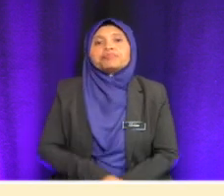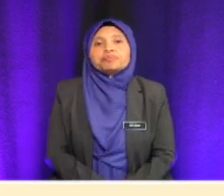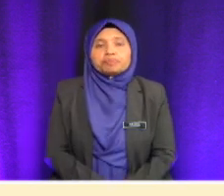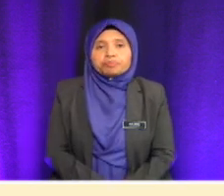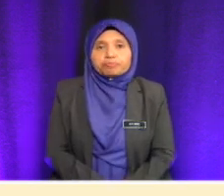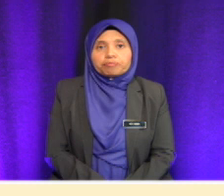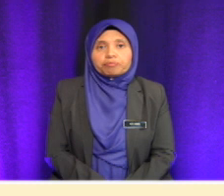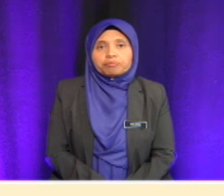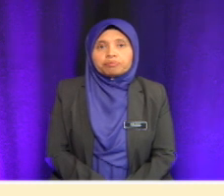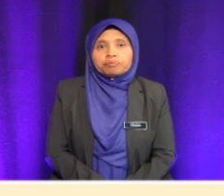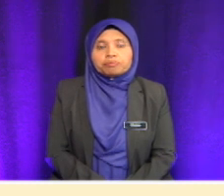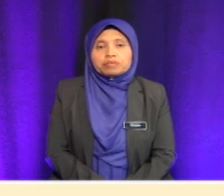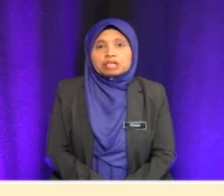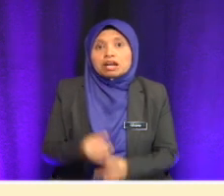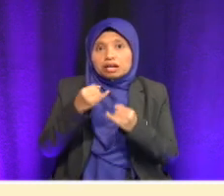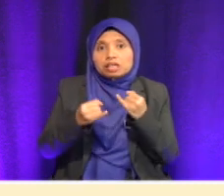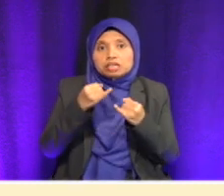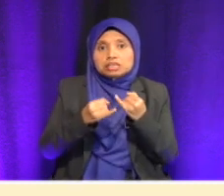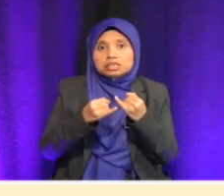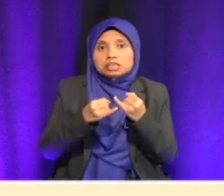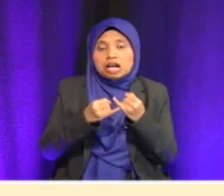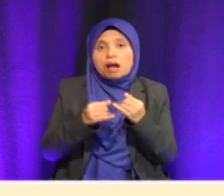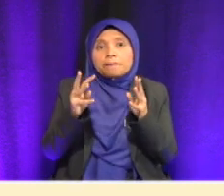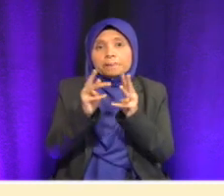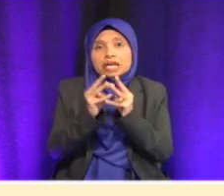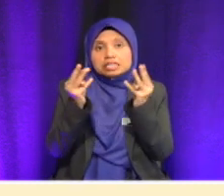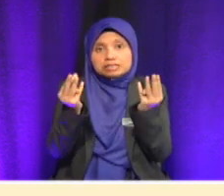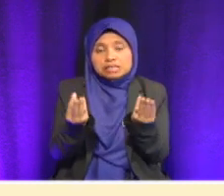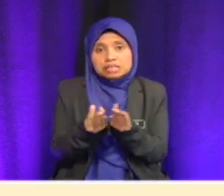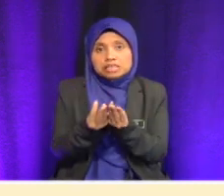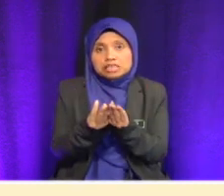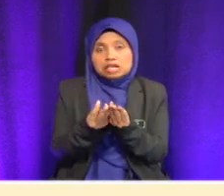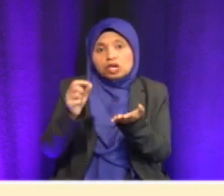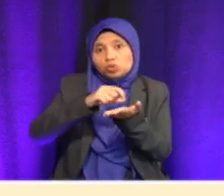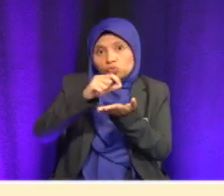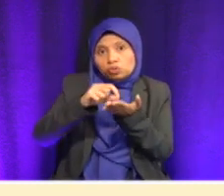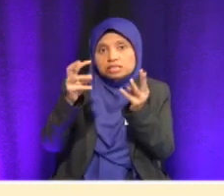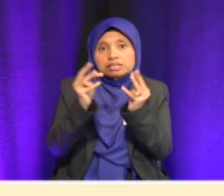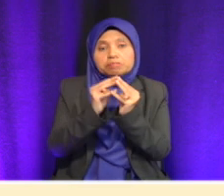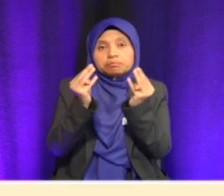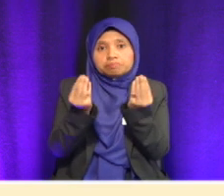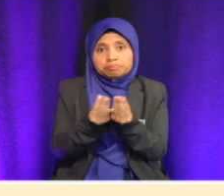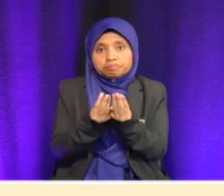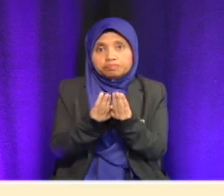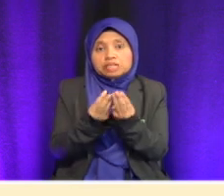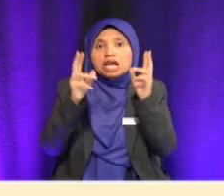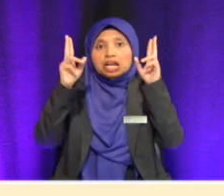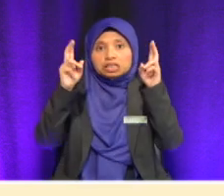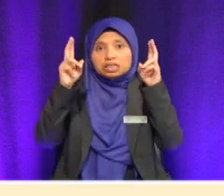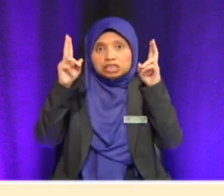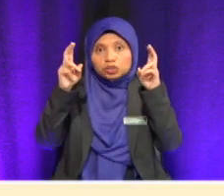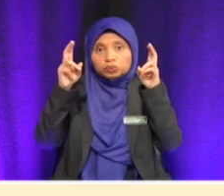Okay. Okay. Lastly, we have a magazine article. Okay, so a magazine article, for the title, it is